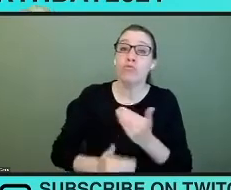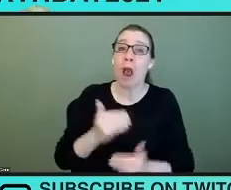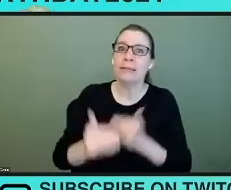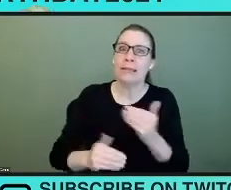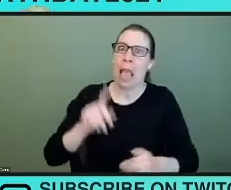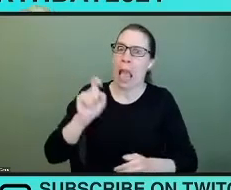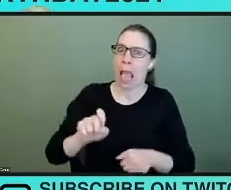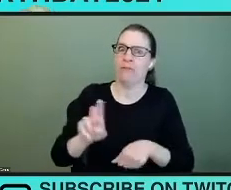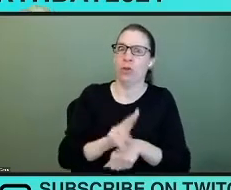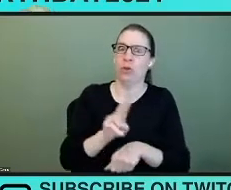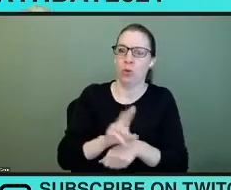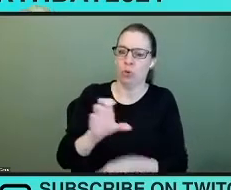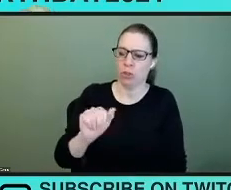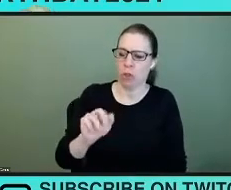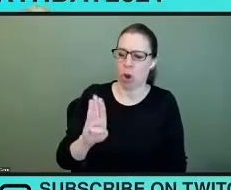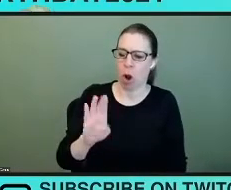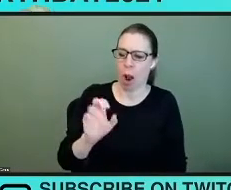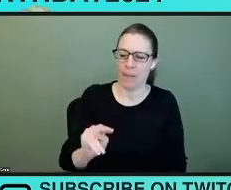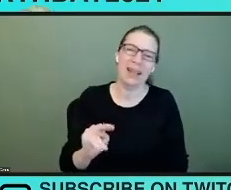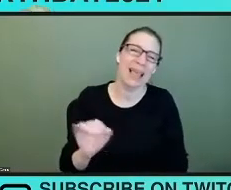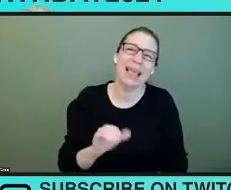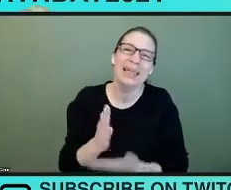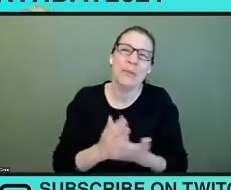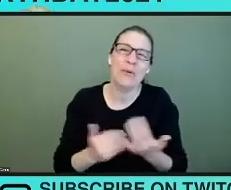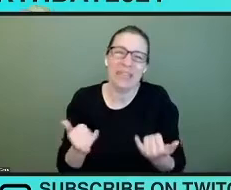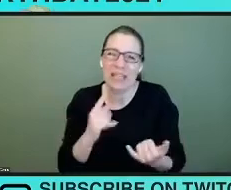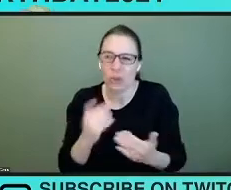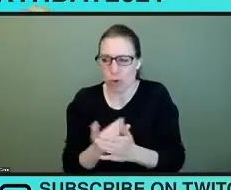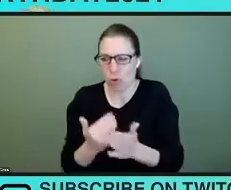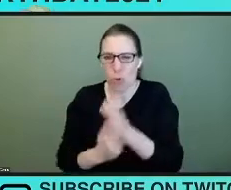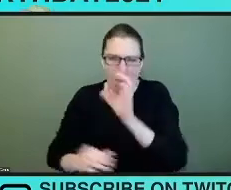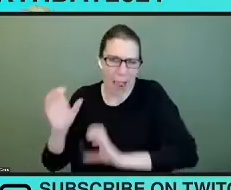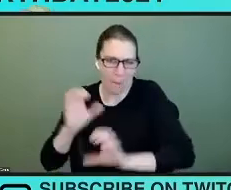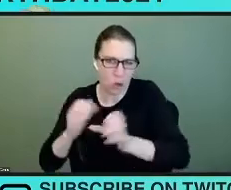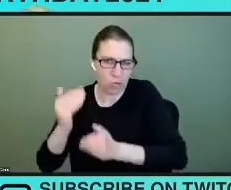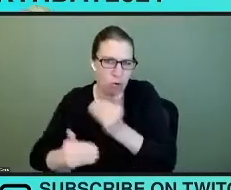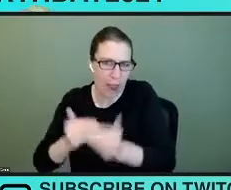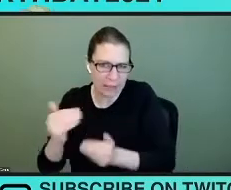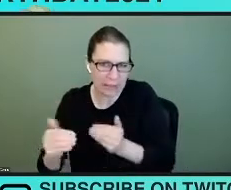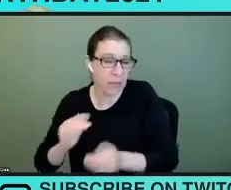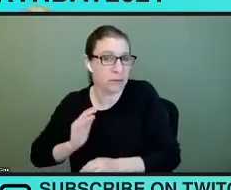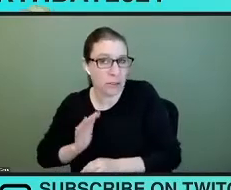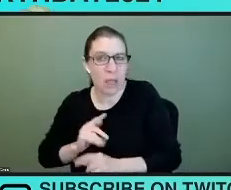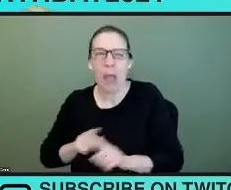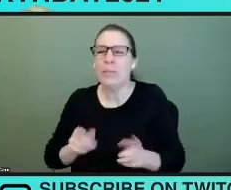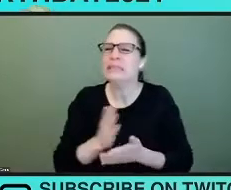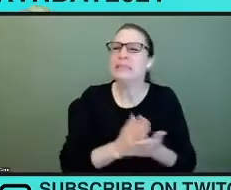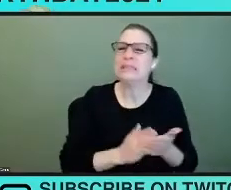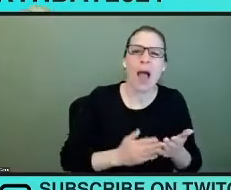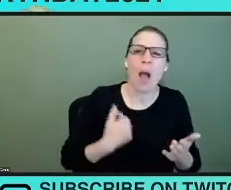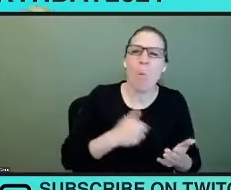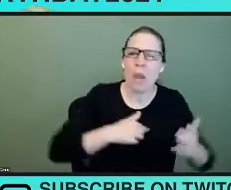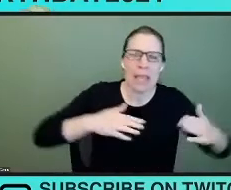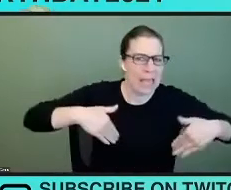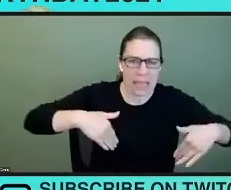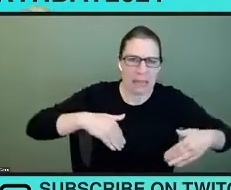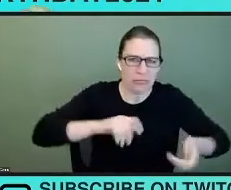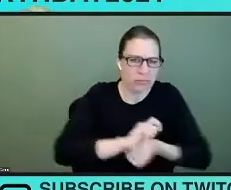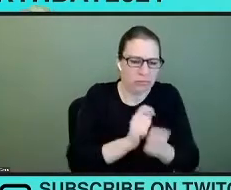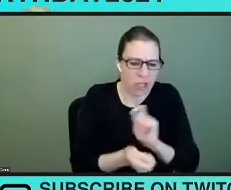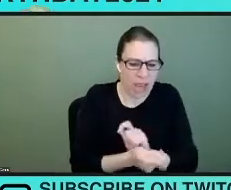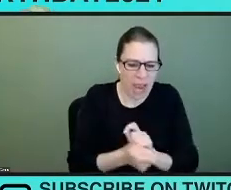a novelty, and there are a few chemical processes right now that we can tackle electrochemically. What can we do about emissions that are